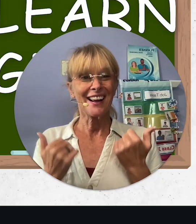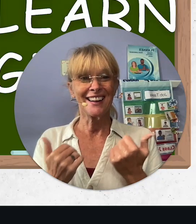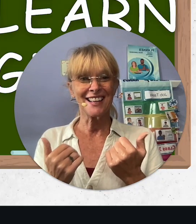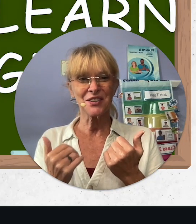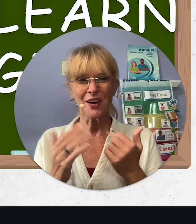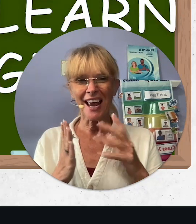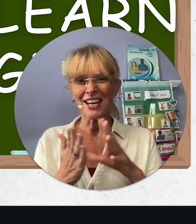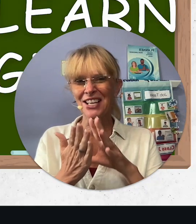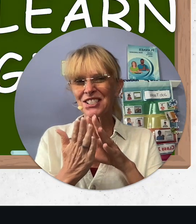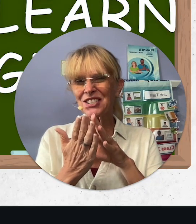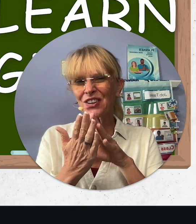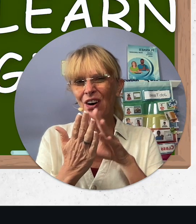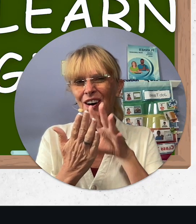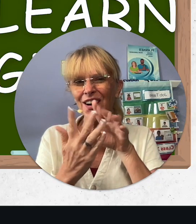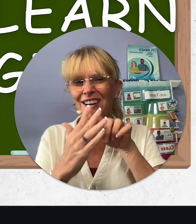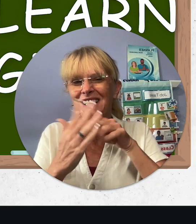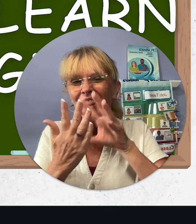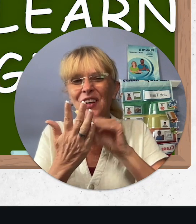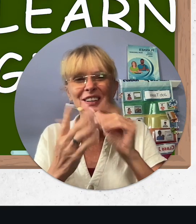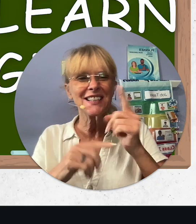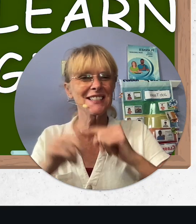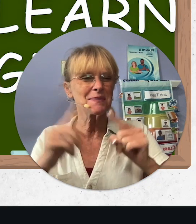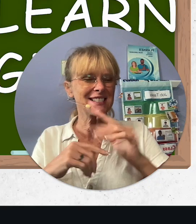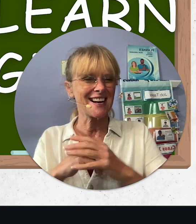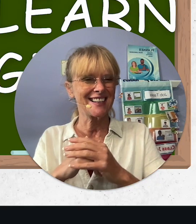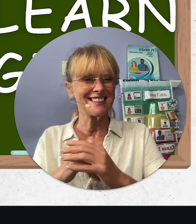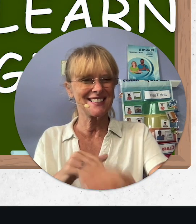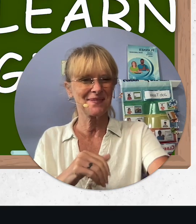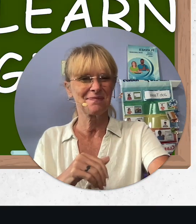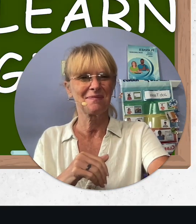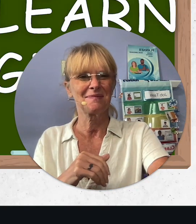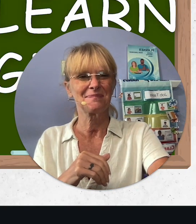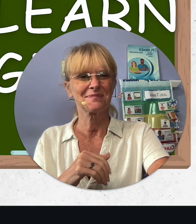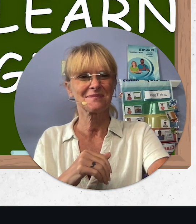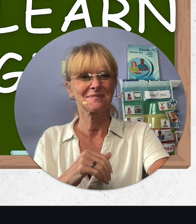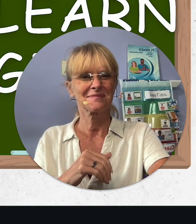Okay, let's go ahead and start learning some signs.